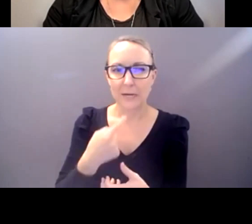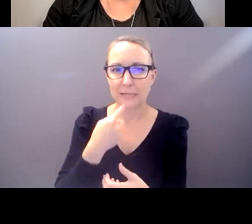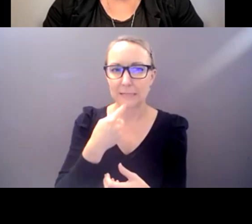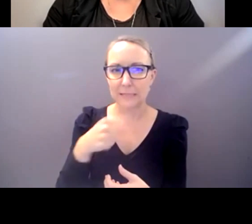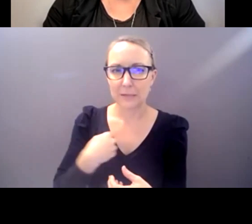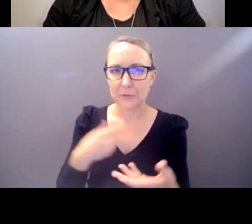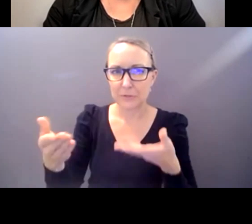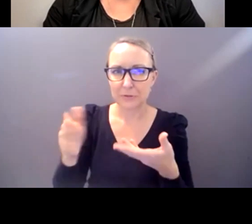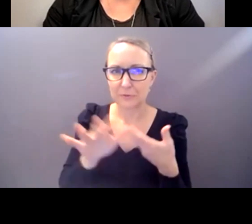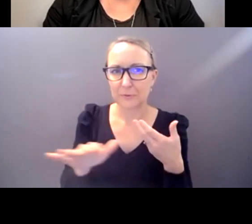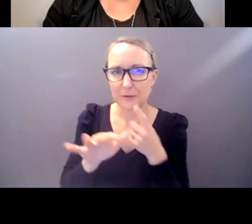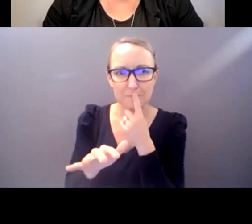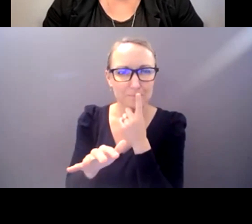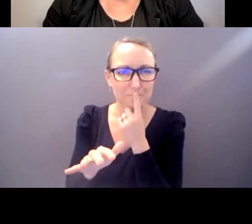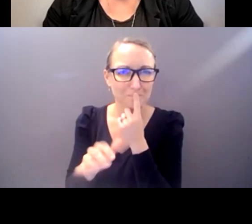served